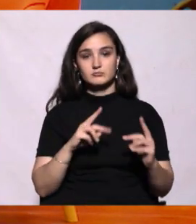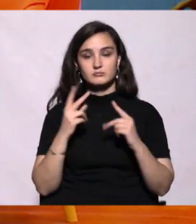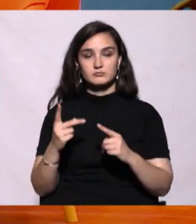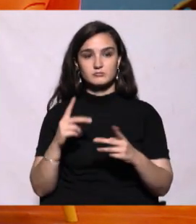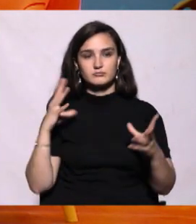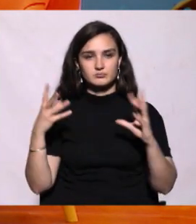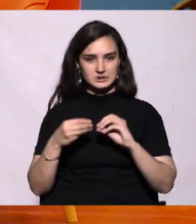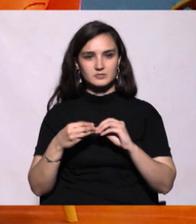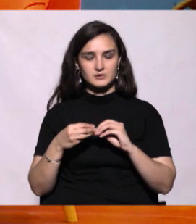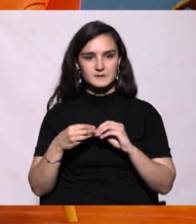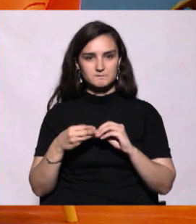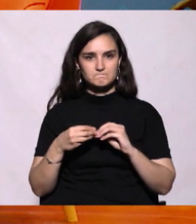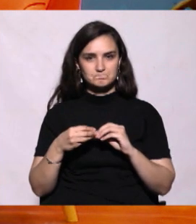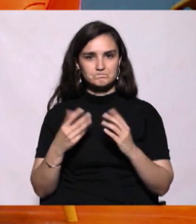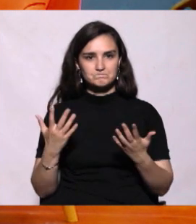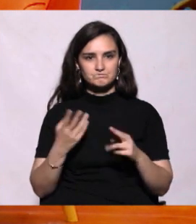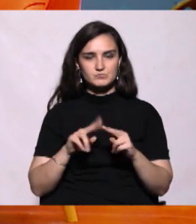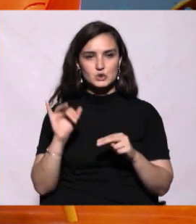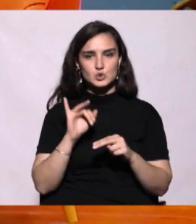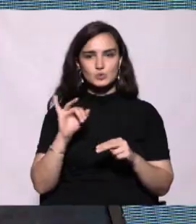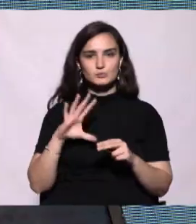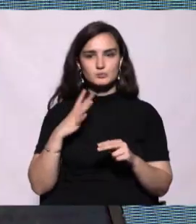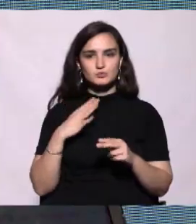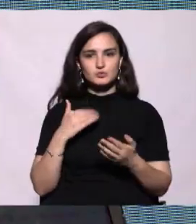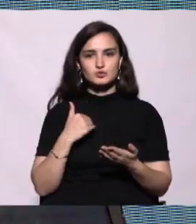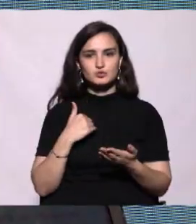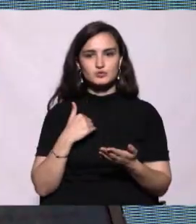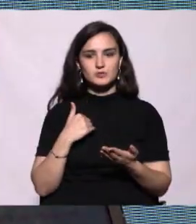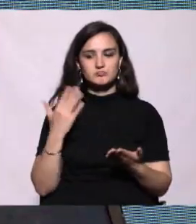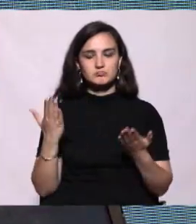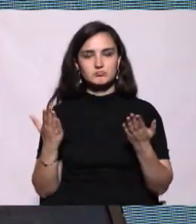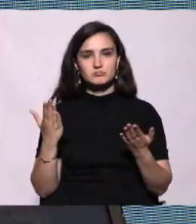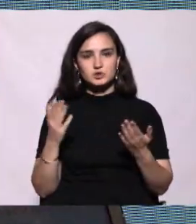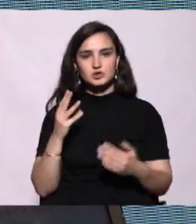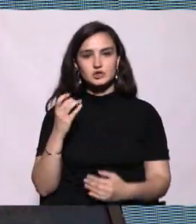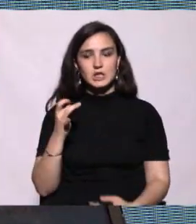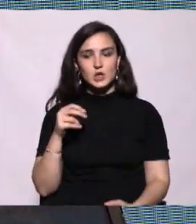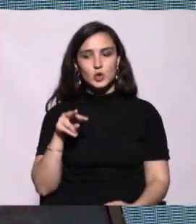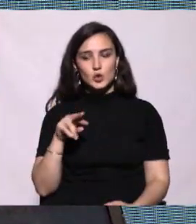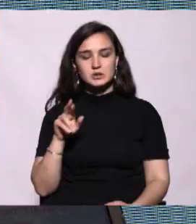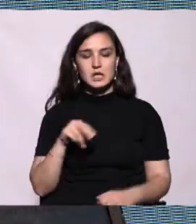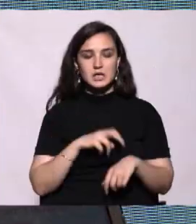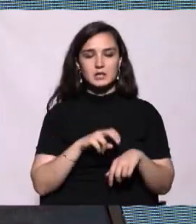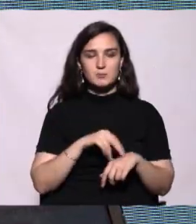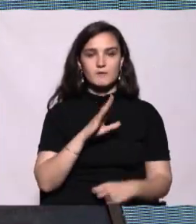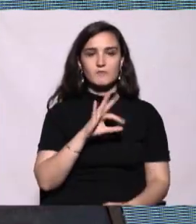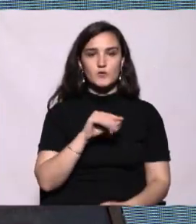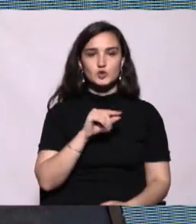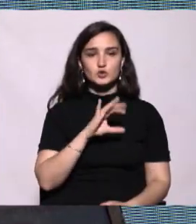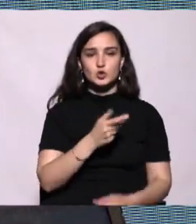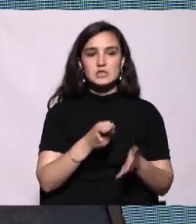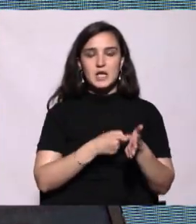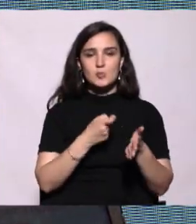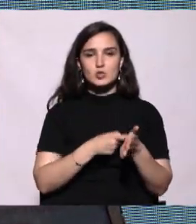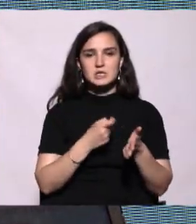the summary of the story. We mentioned that Sherlock and Dr. Watson investigate